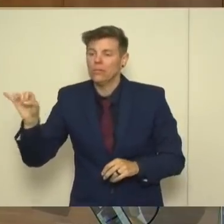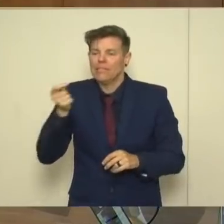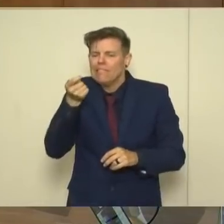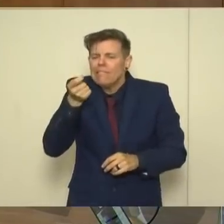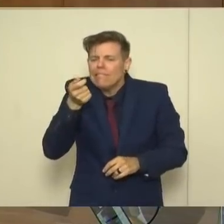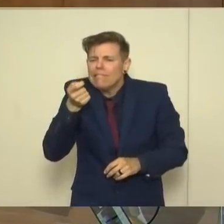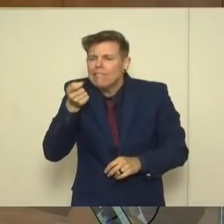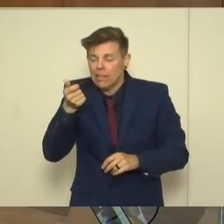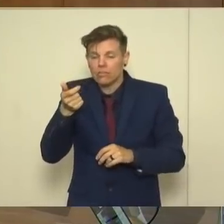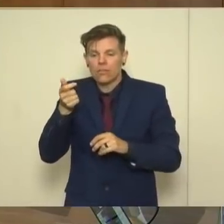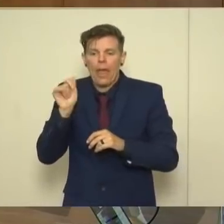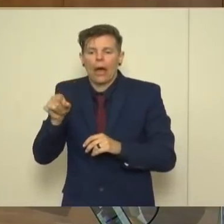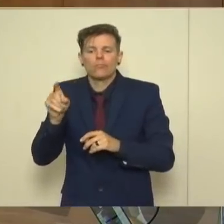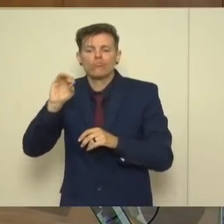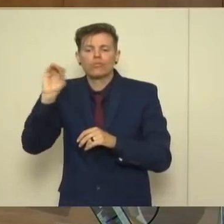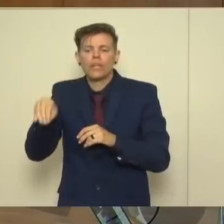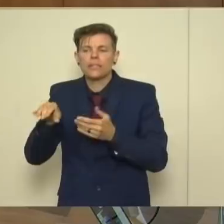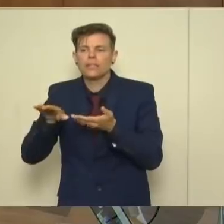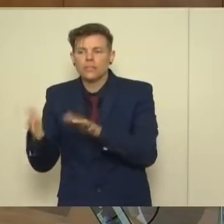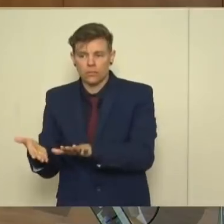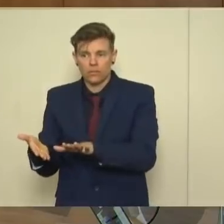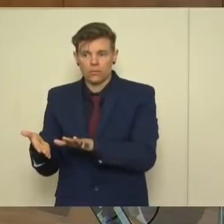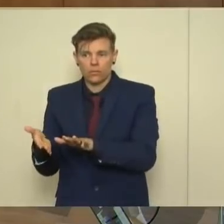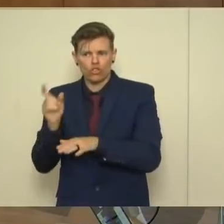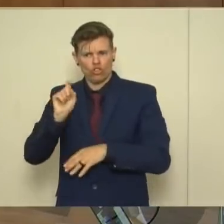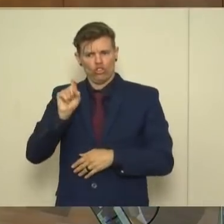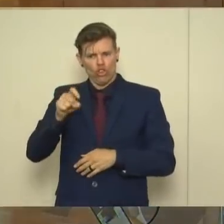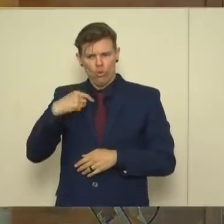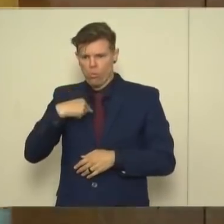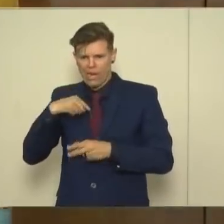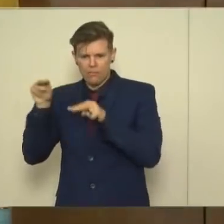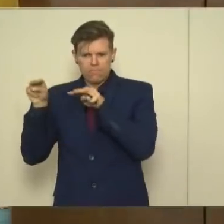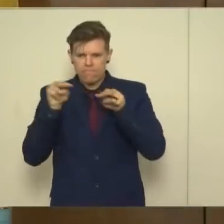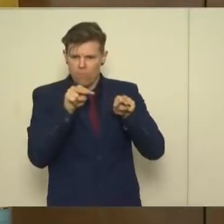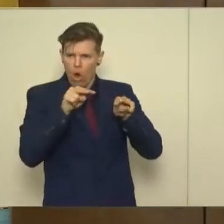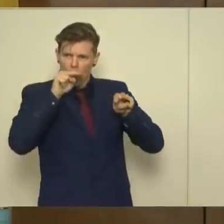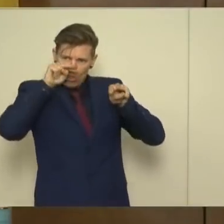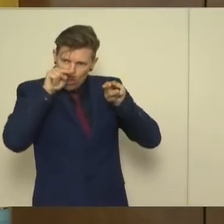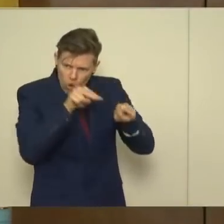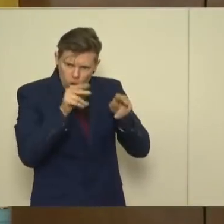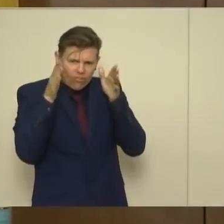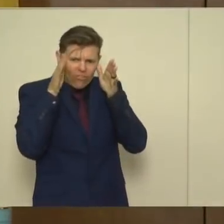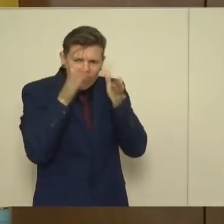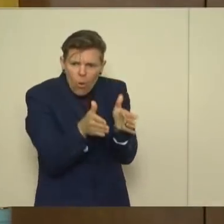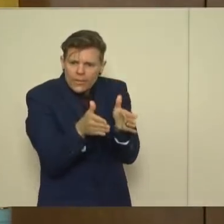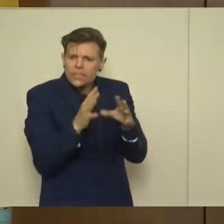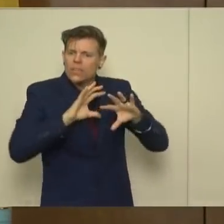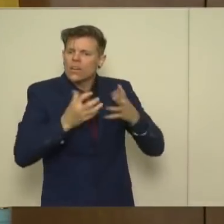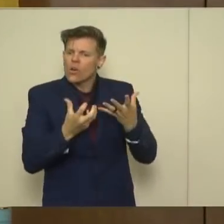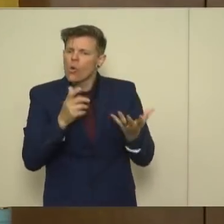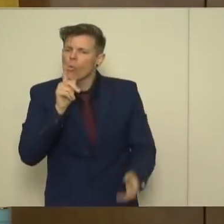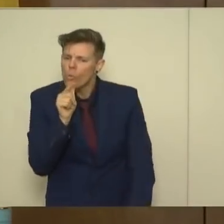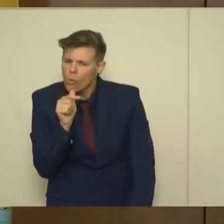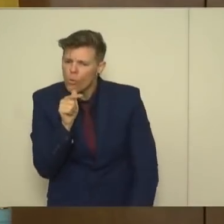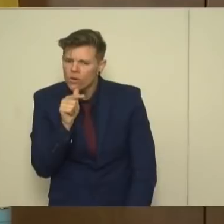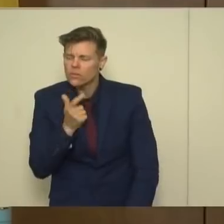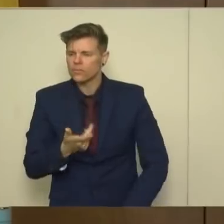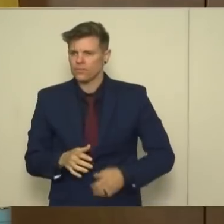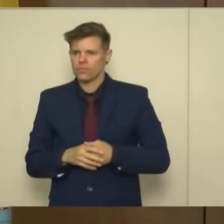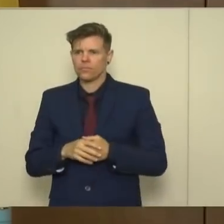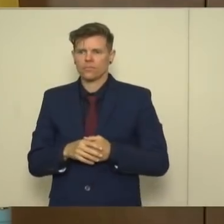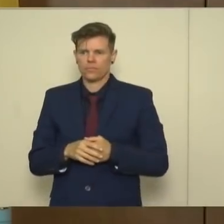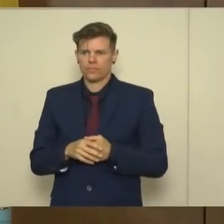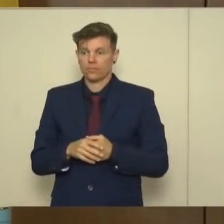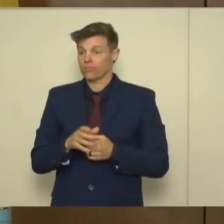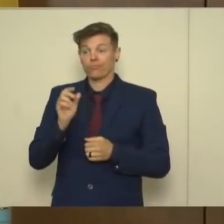on who has the cases? Thank you very much. Yeah, so I appreciate that disagreement. And what I mean is, doesn't matter how old you are,